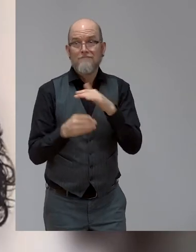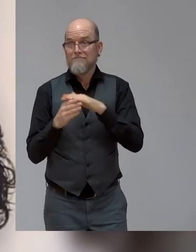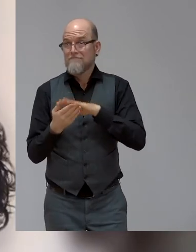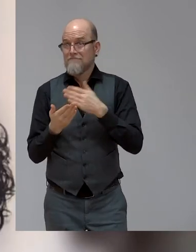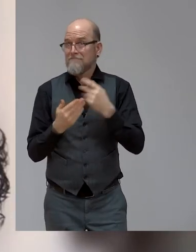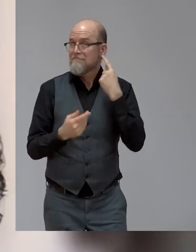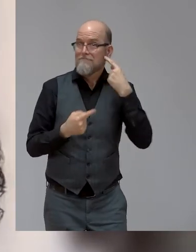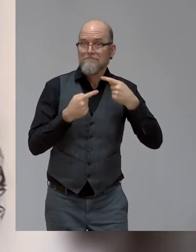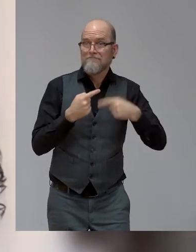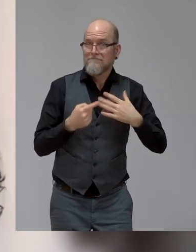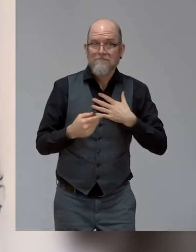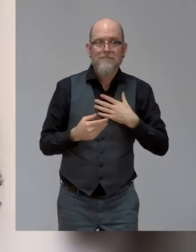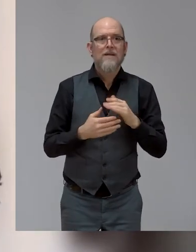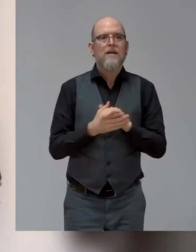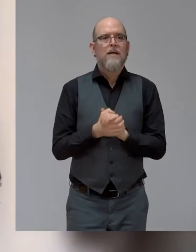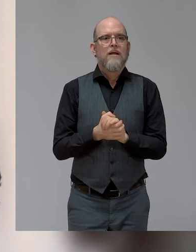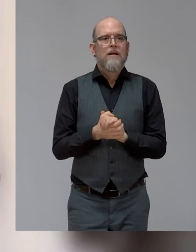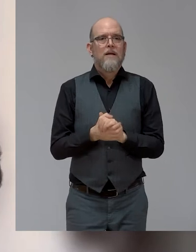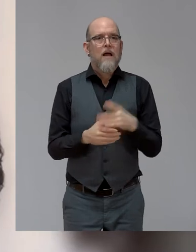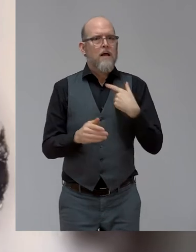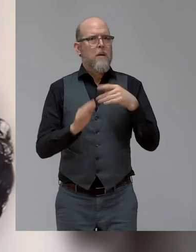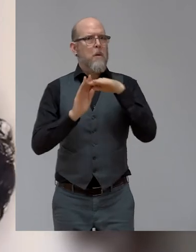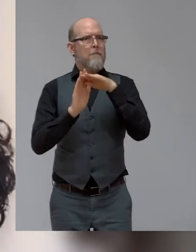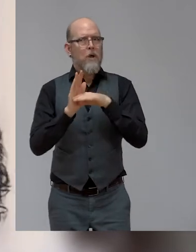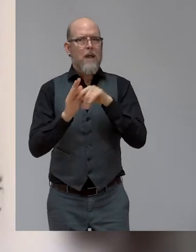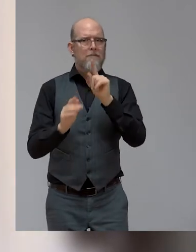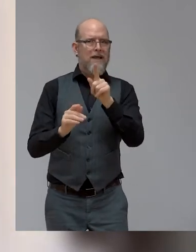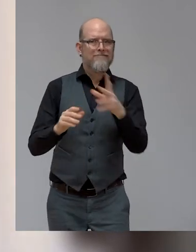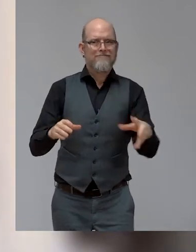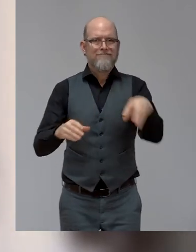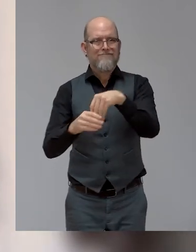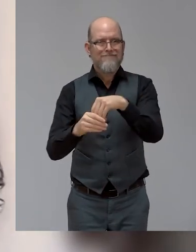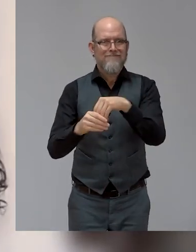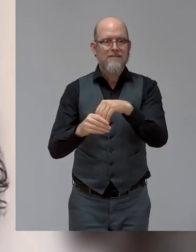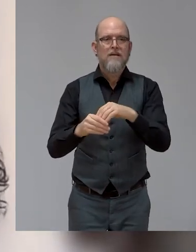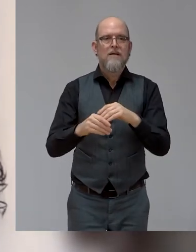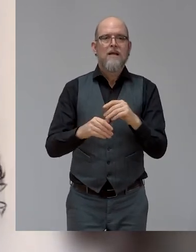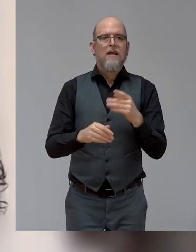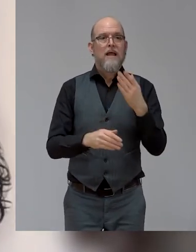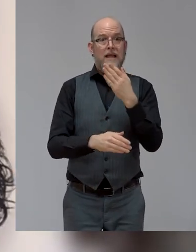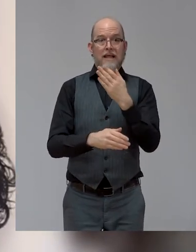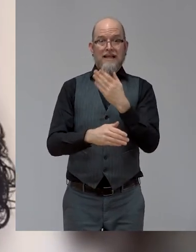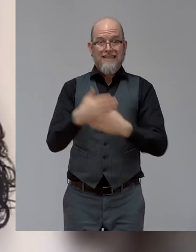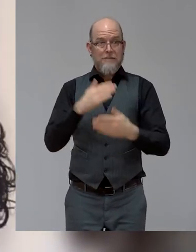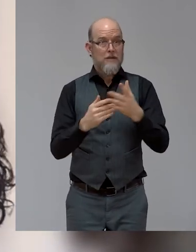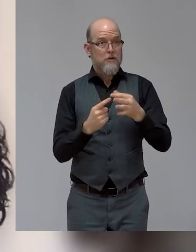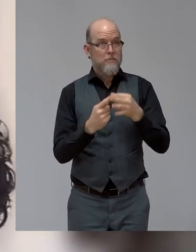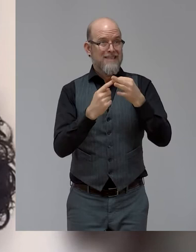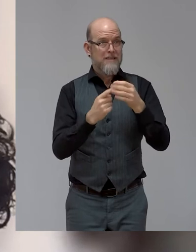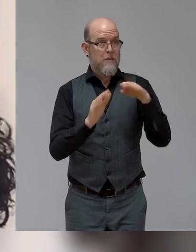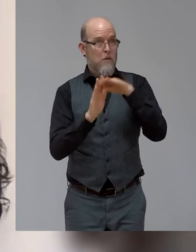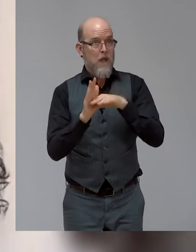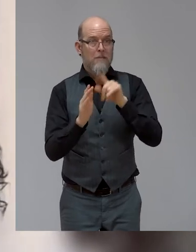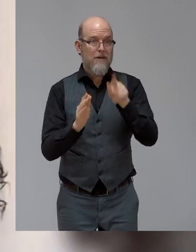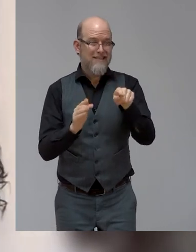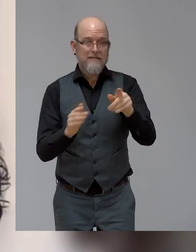developing and disseminating disability-specific knowledge products. He's also part of the Secretariat of the ILO